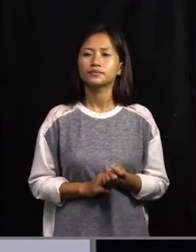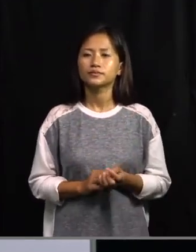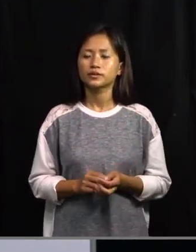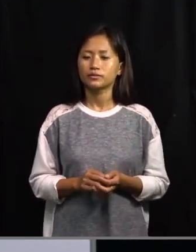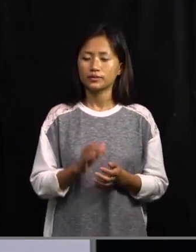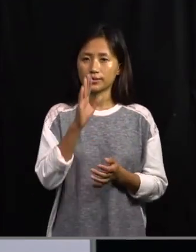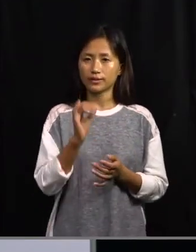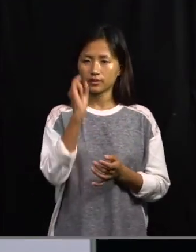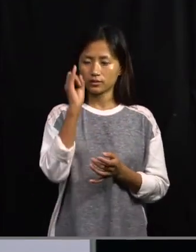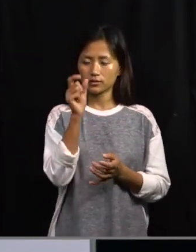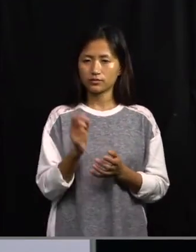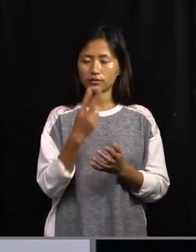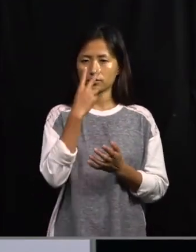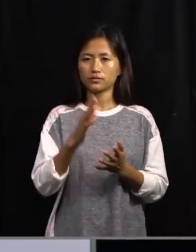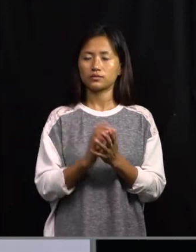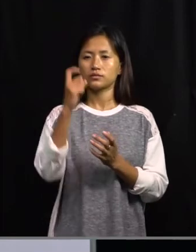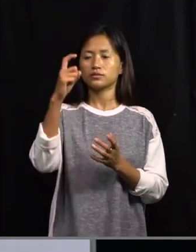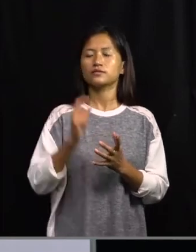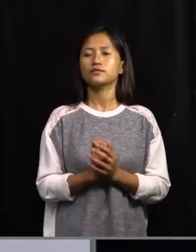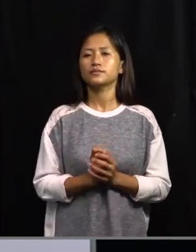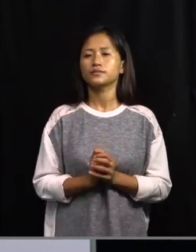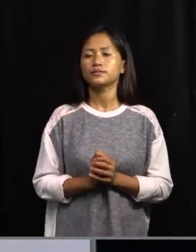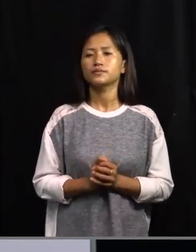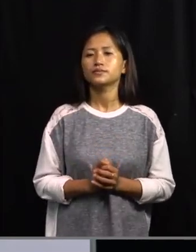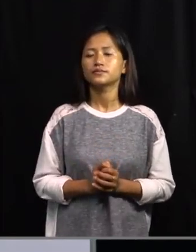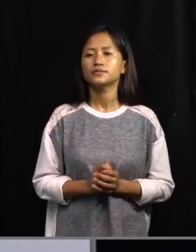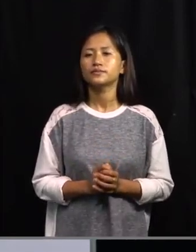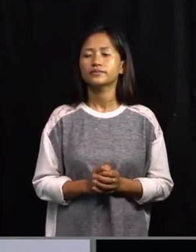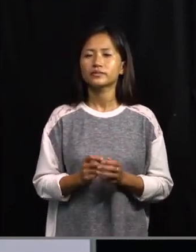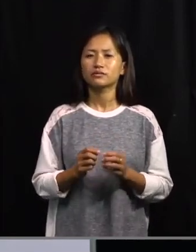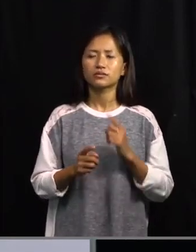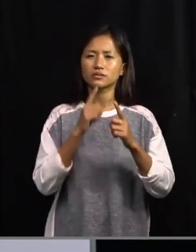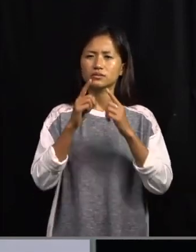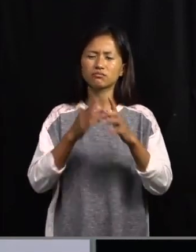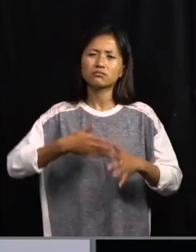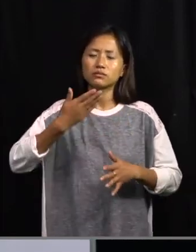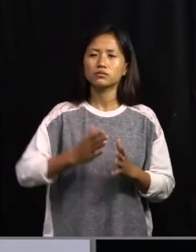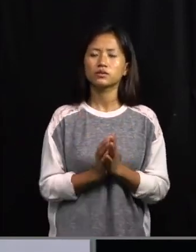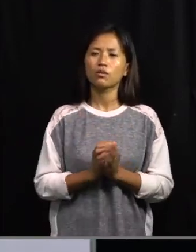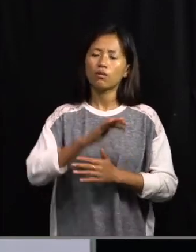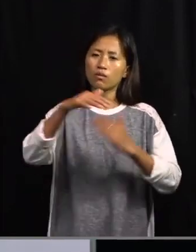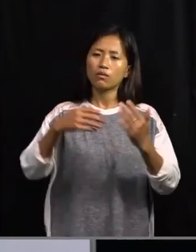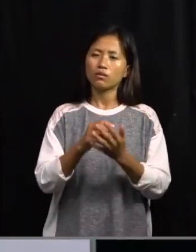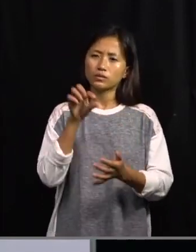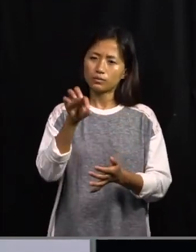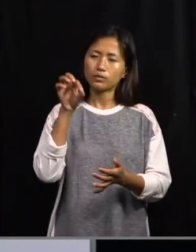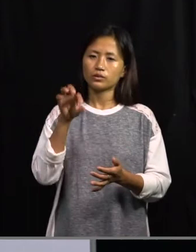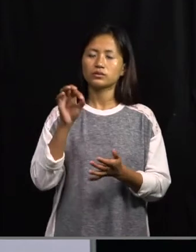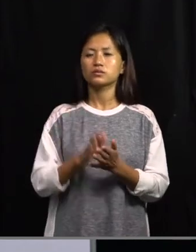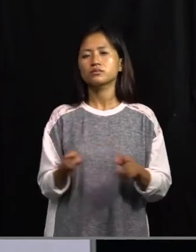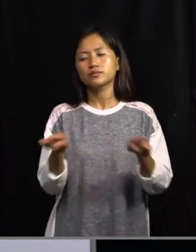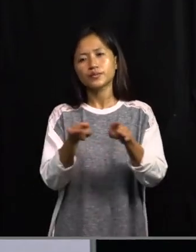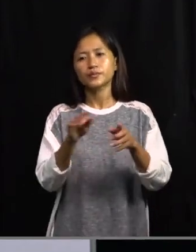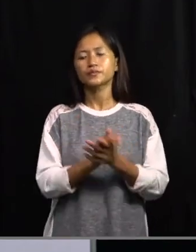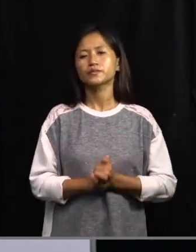identified 7. And in fact, we don't have to explain all the points as well. Oh, maybe